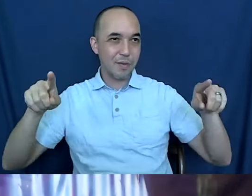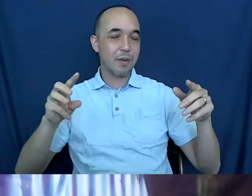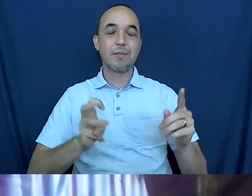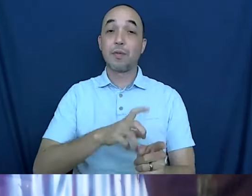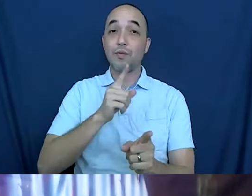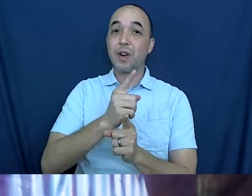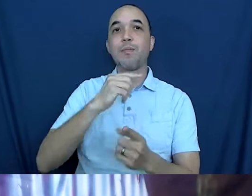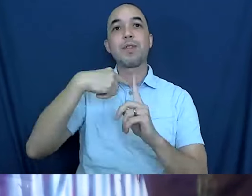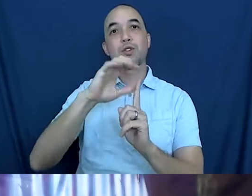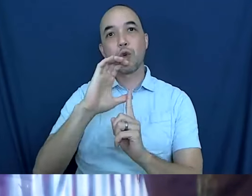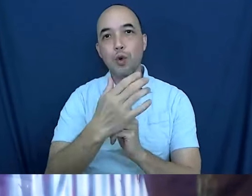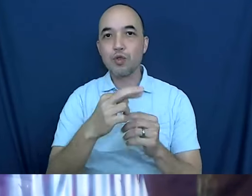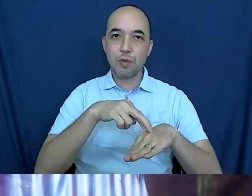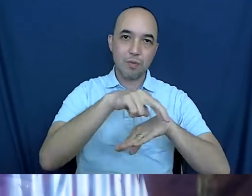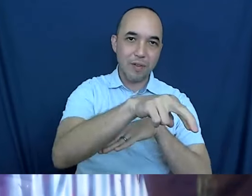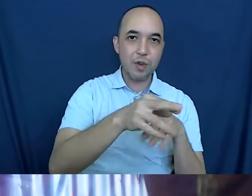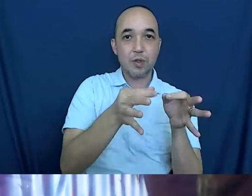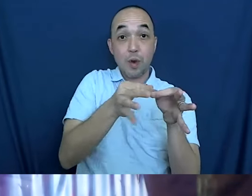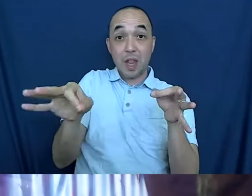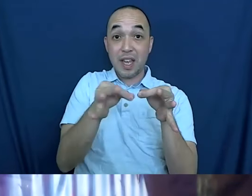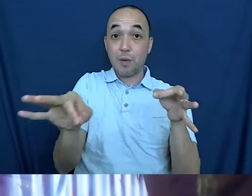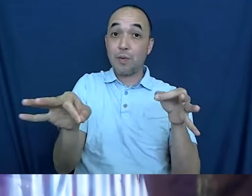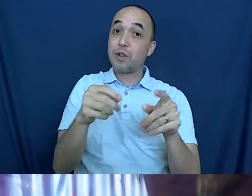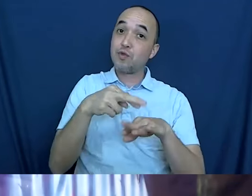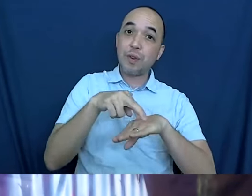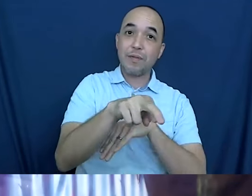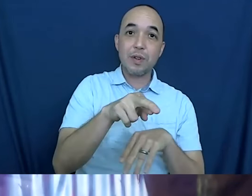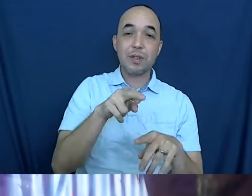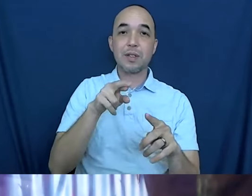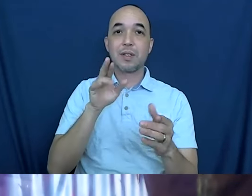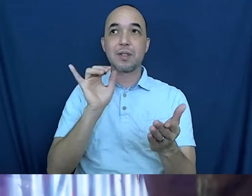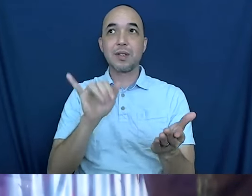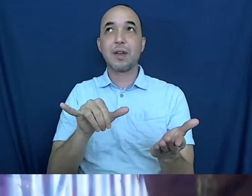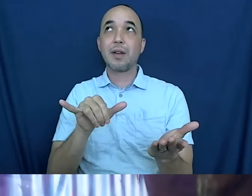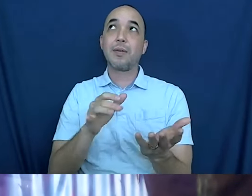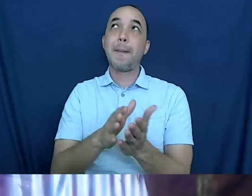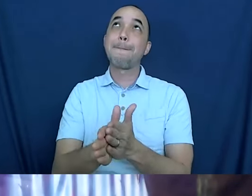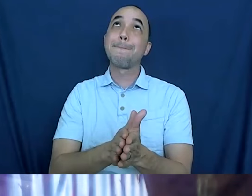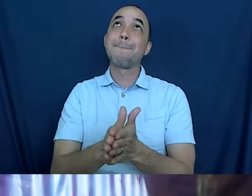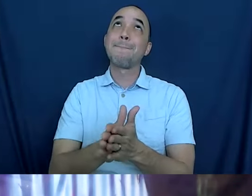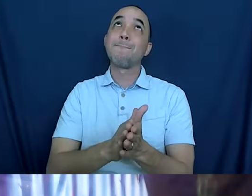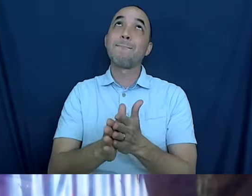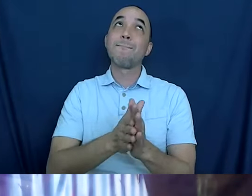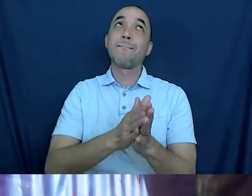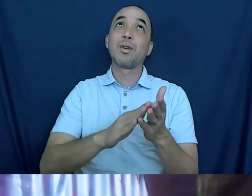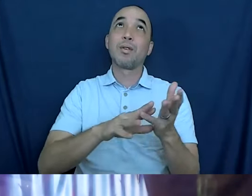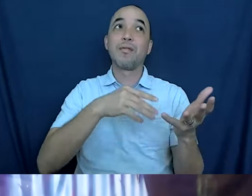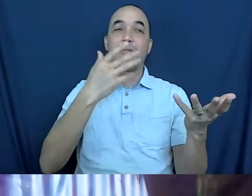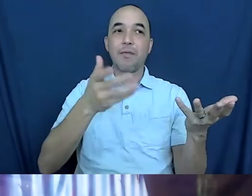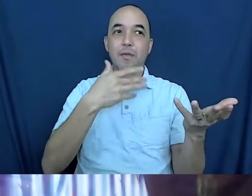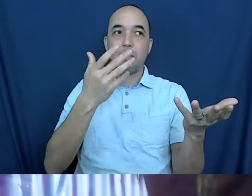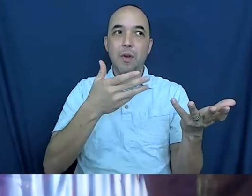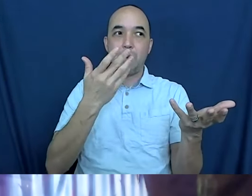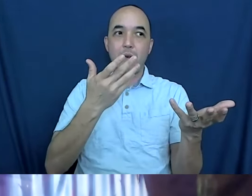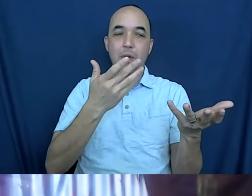cultural references and language references that are come out of lived